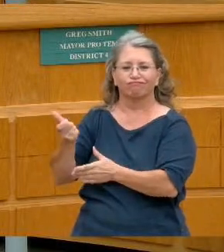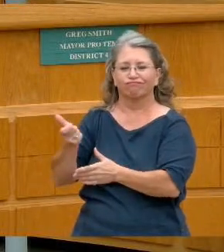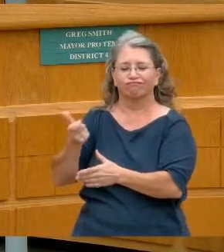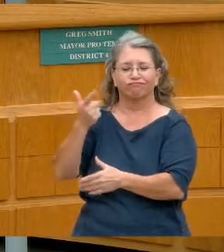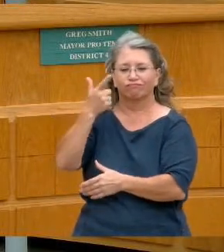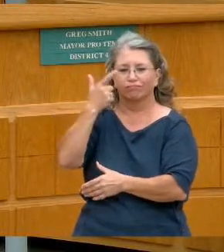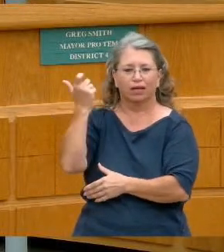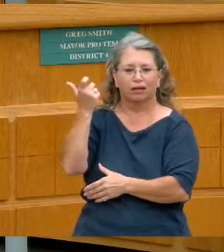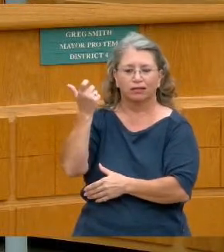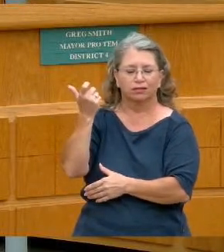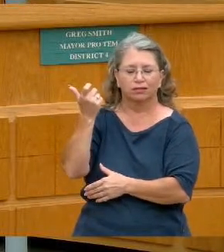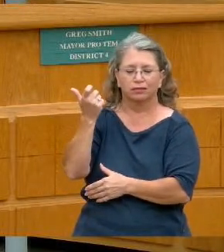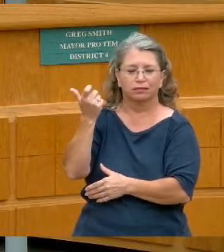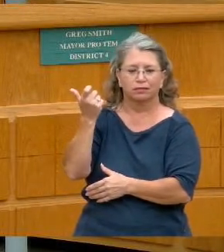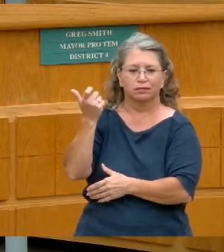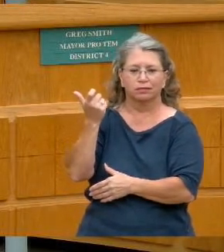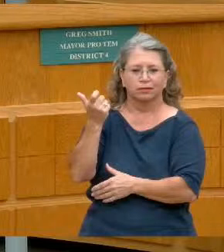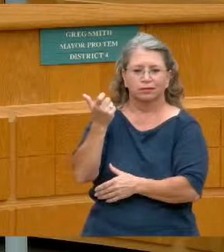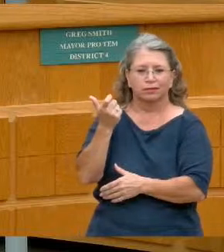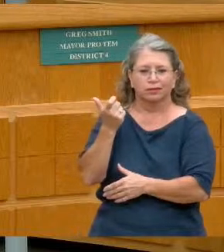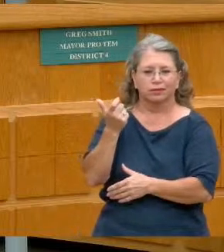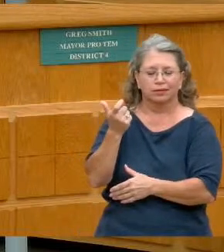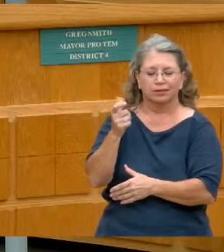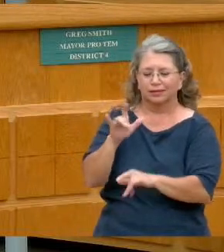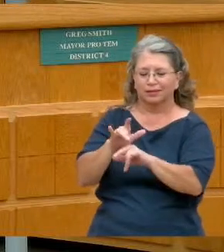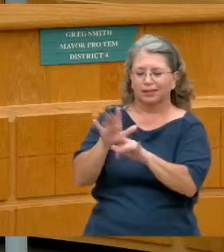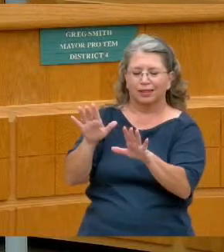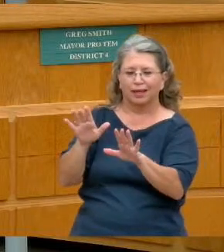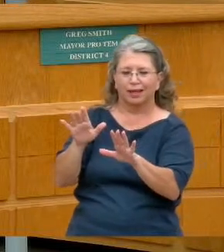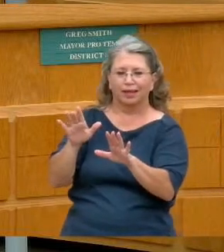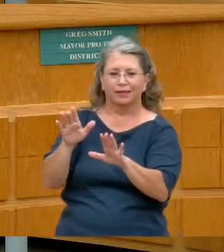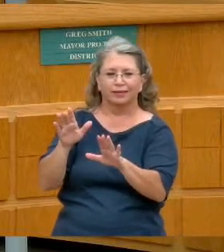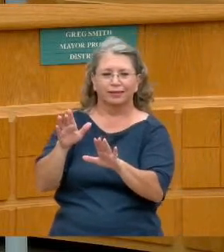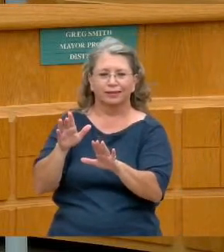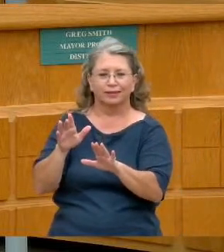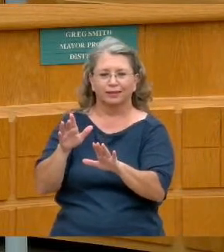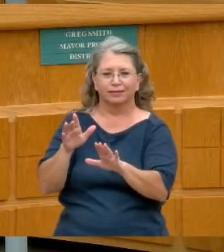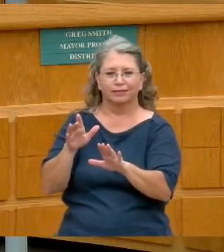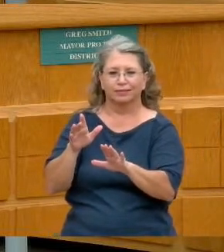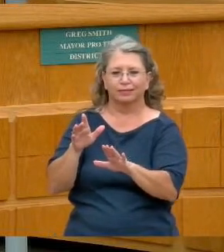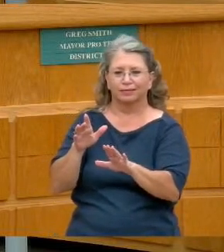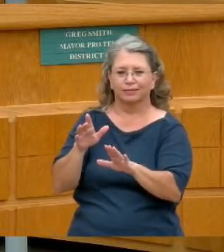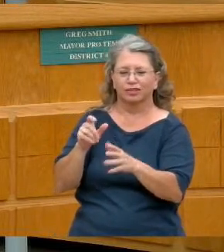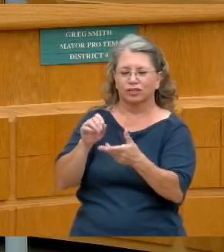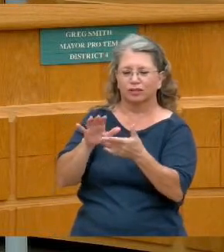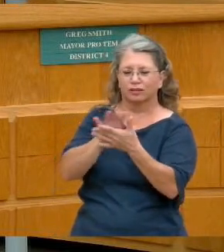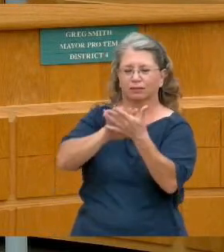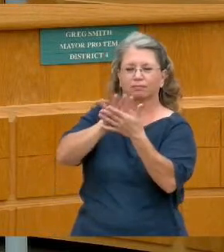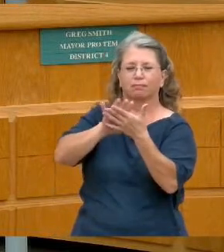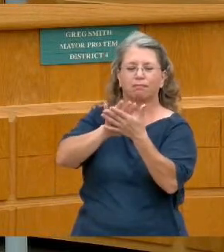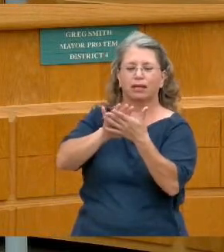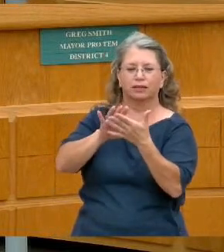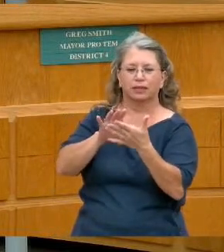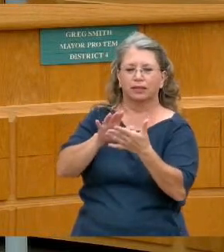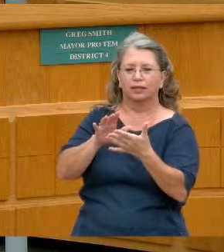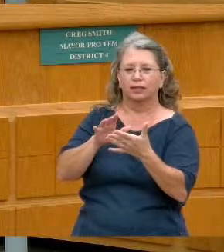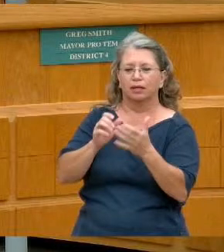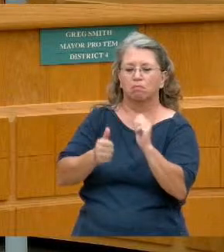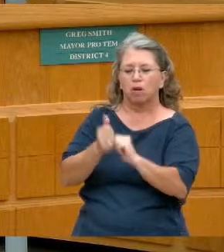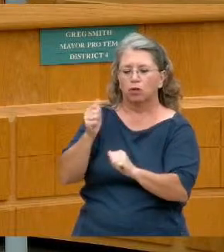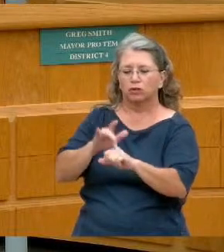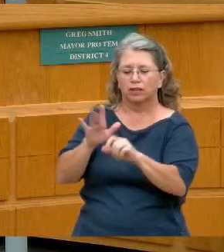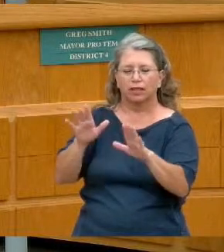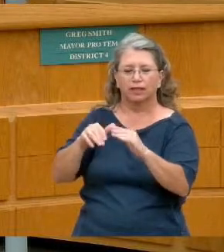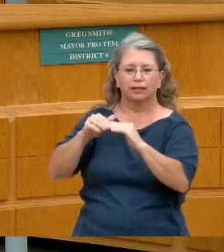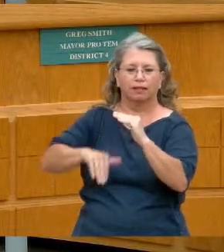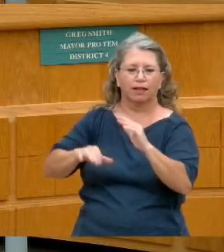cleaner to omit Sunday because the Sunday before Memorial Day there was a huge amount of activity, but on most Sundays there's less activity